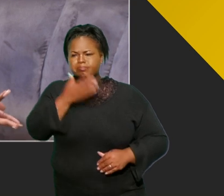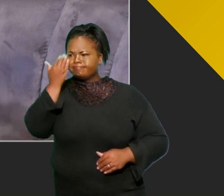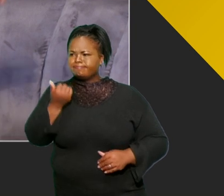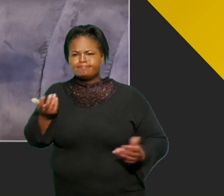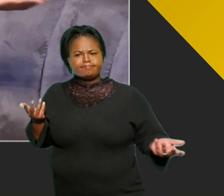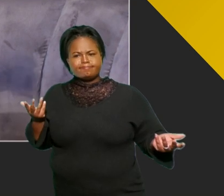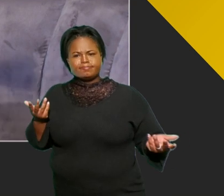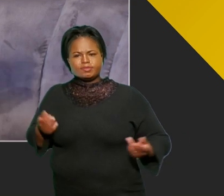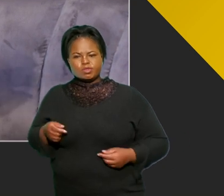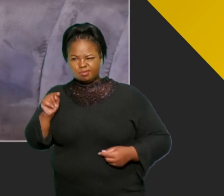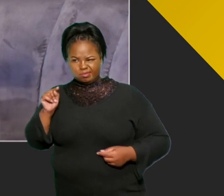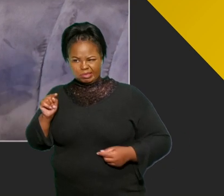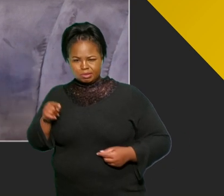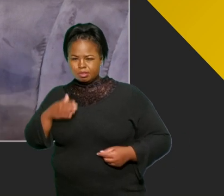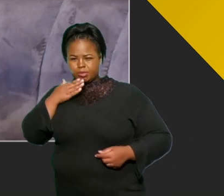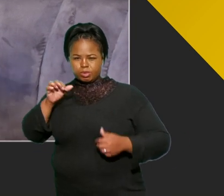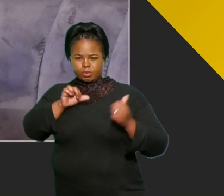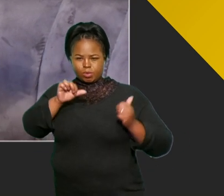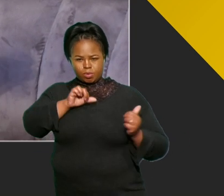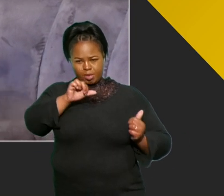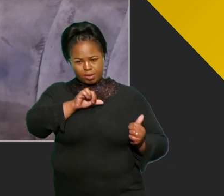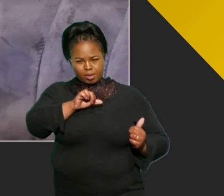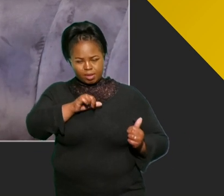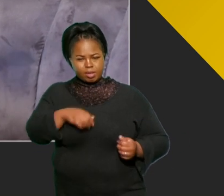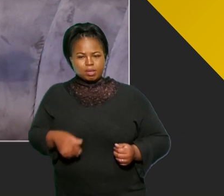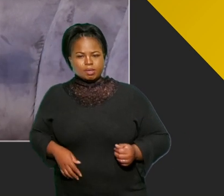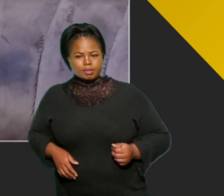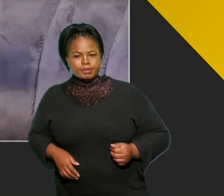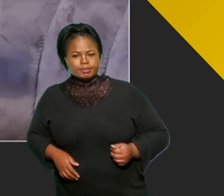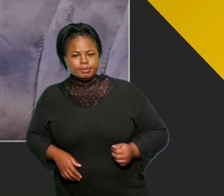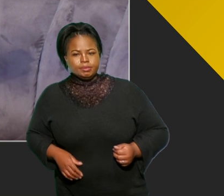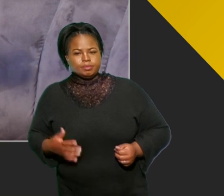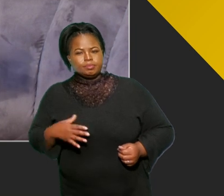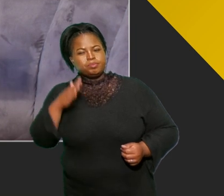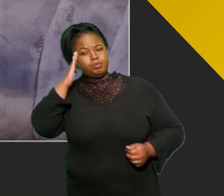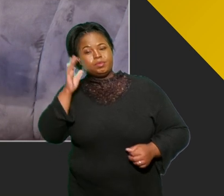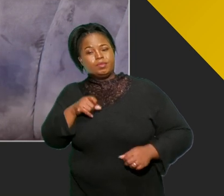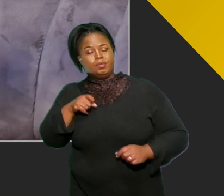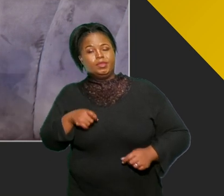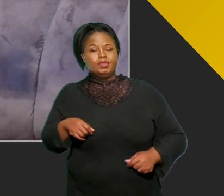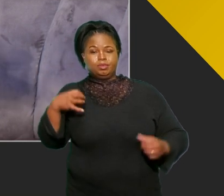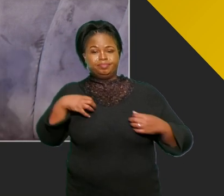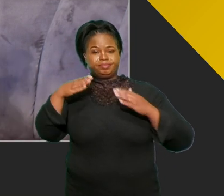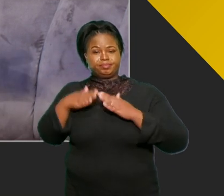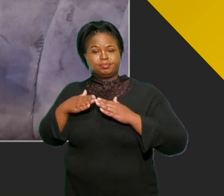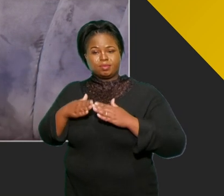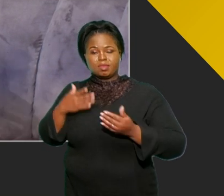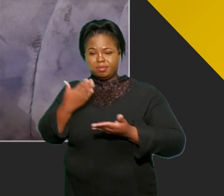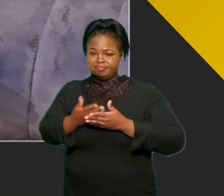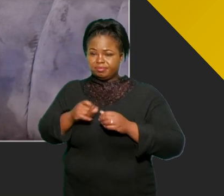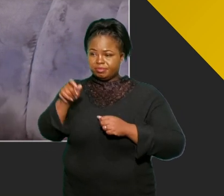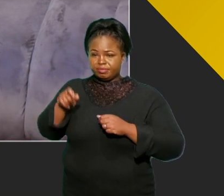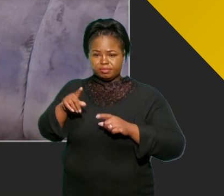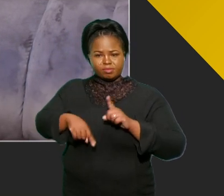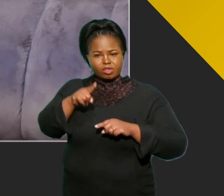AB. So right. Can you please go back to that conversation and talking about what can I evict as a mastandi, as a landlord? Can I evict